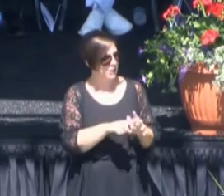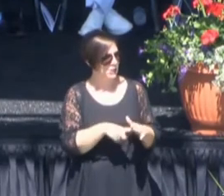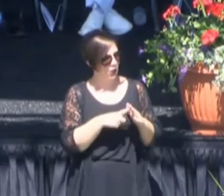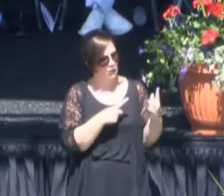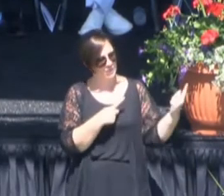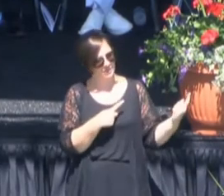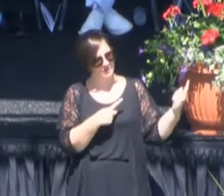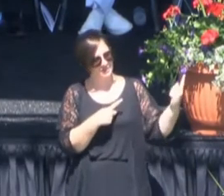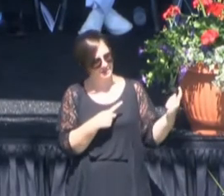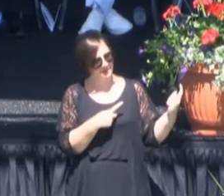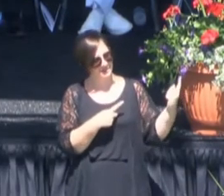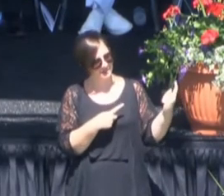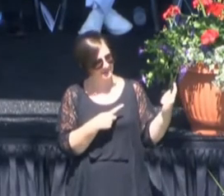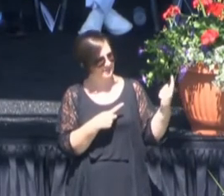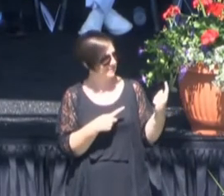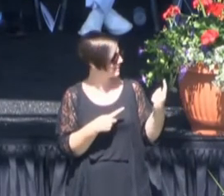here.